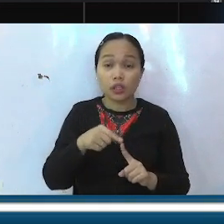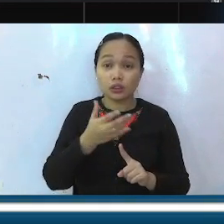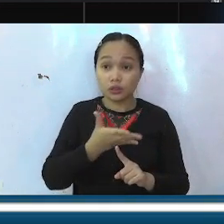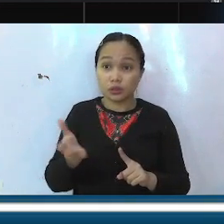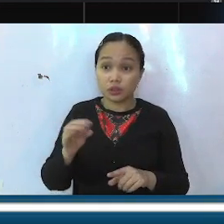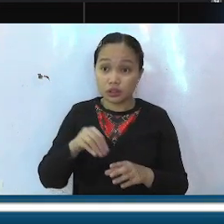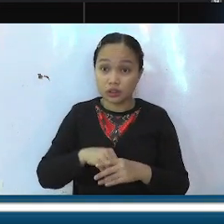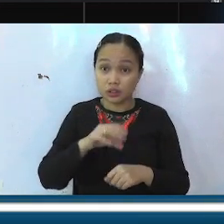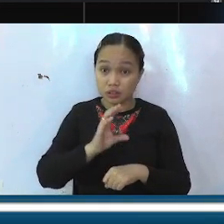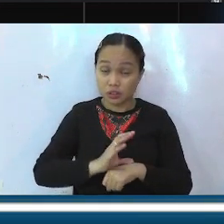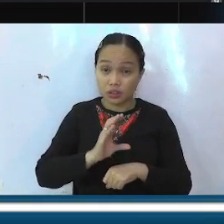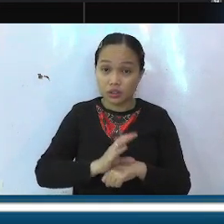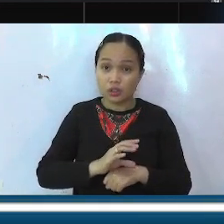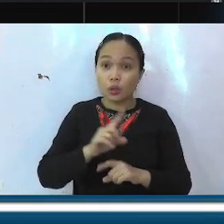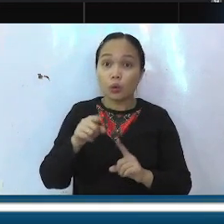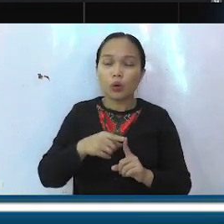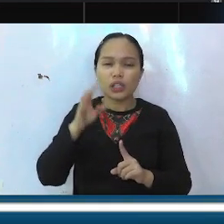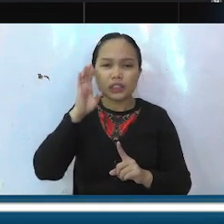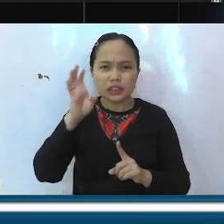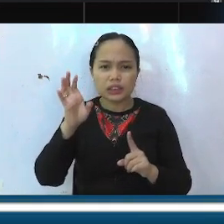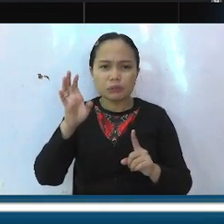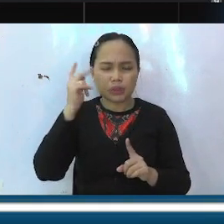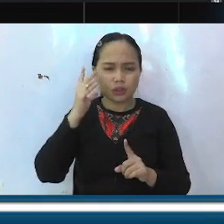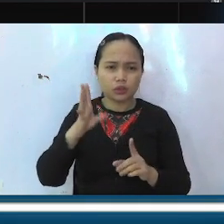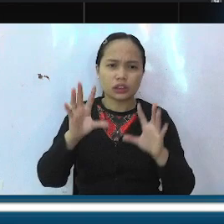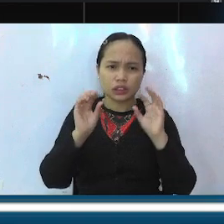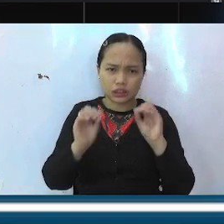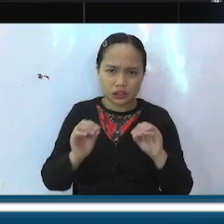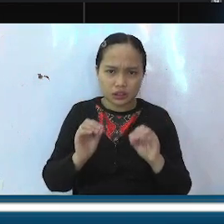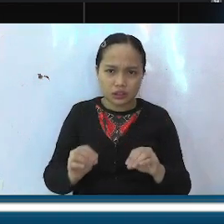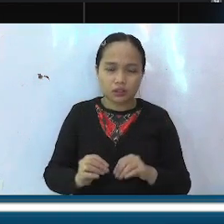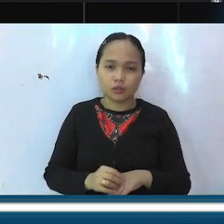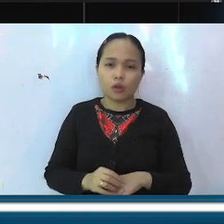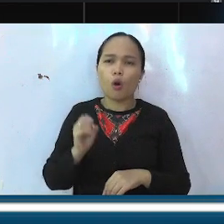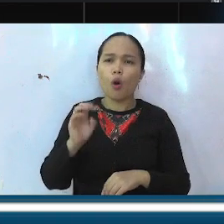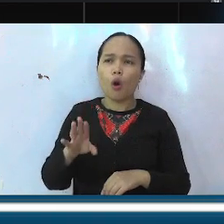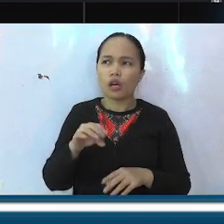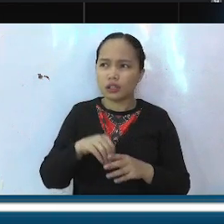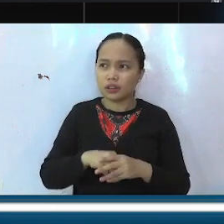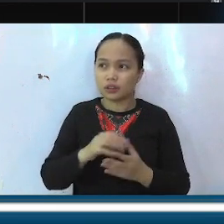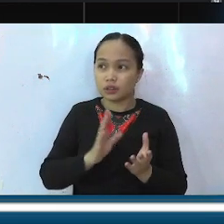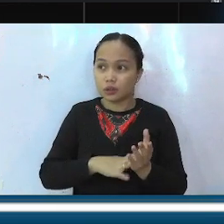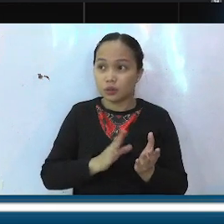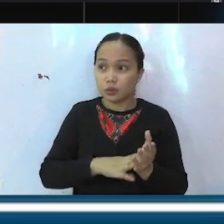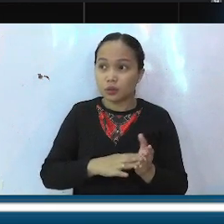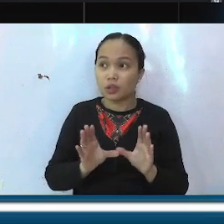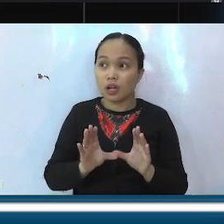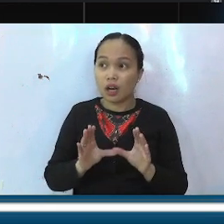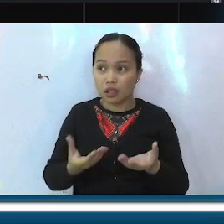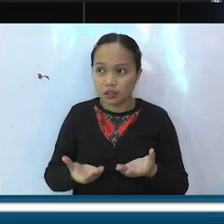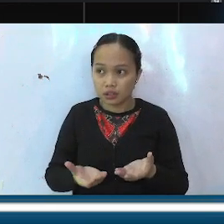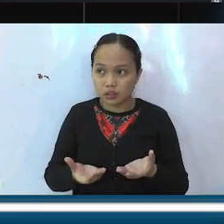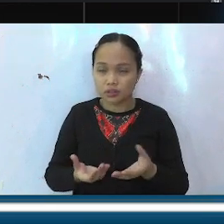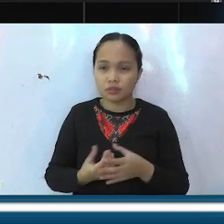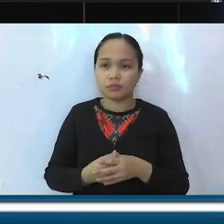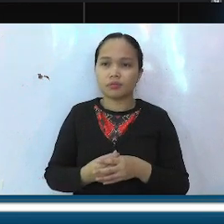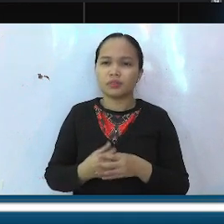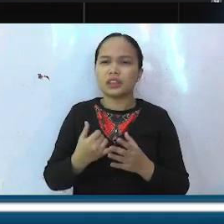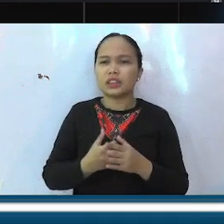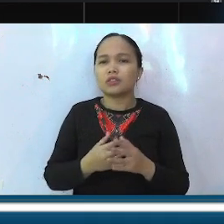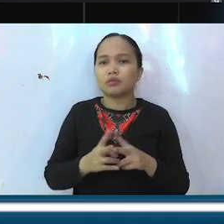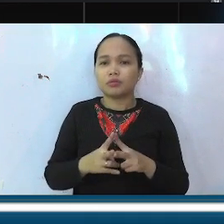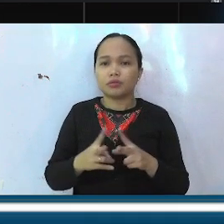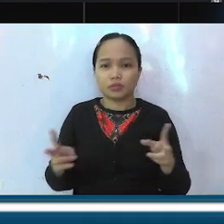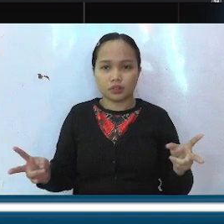and he's preaching, when he's teaching in your college classes, or even in your school classes, it's so